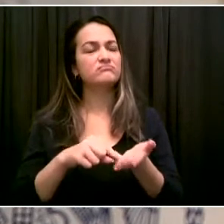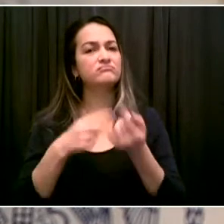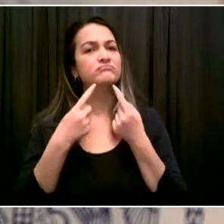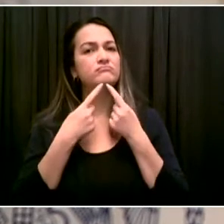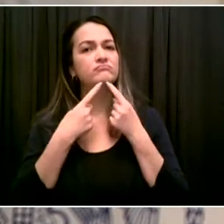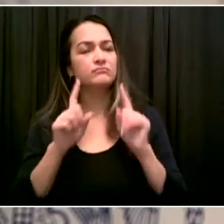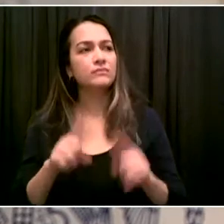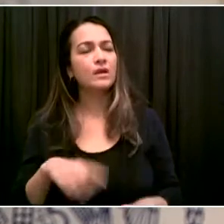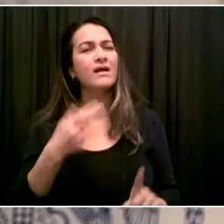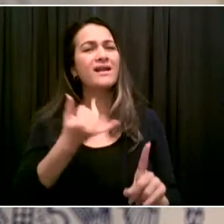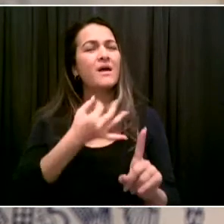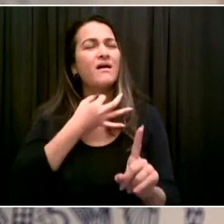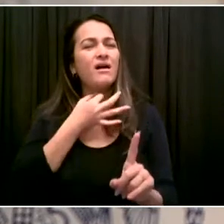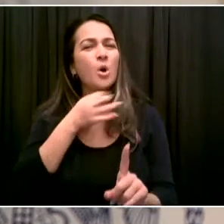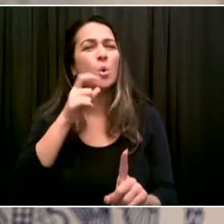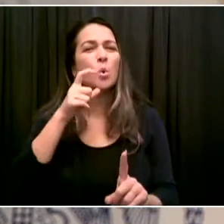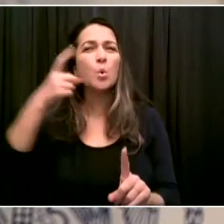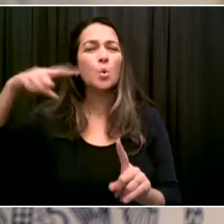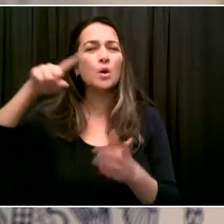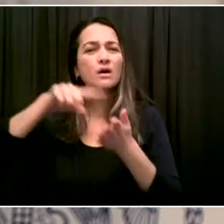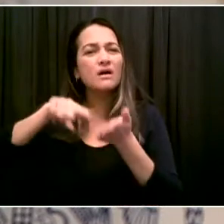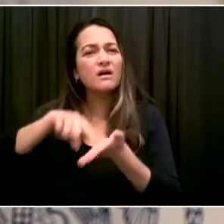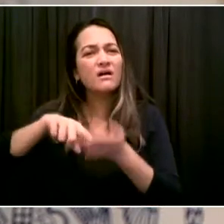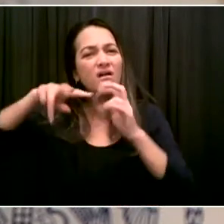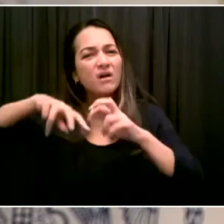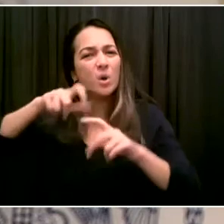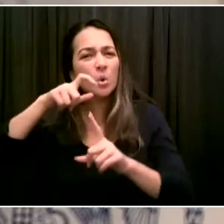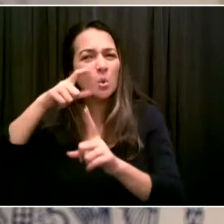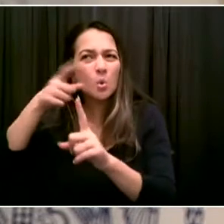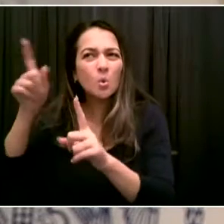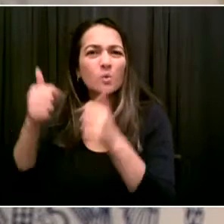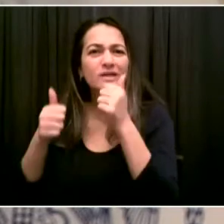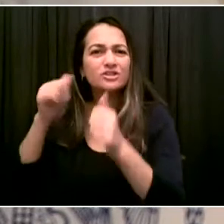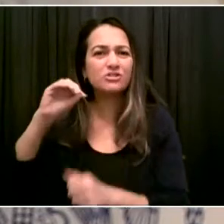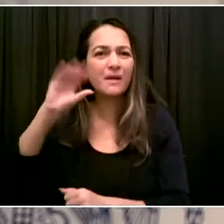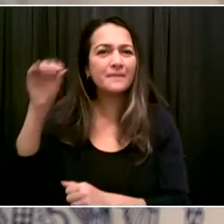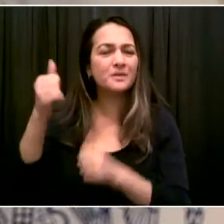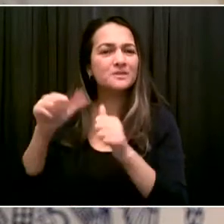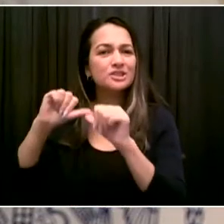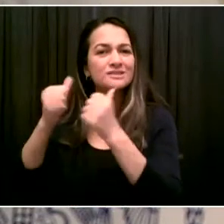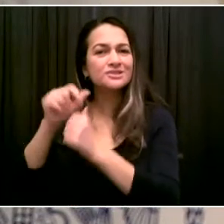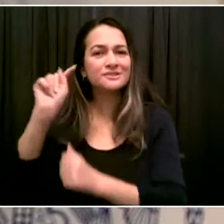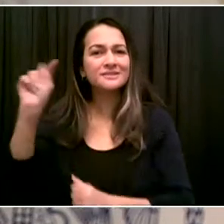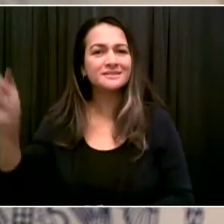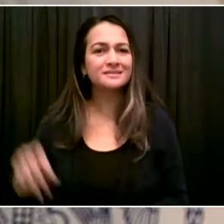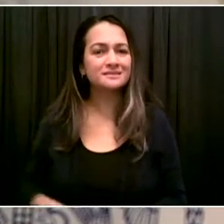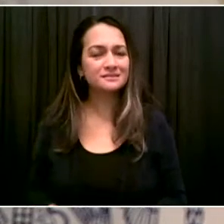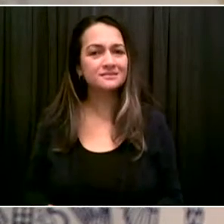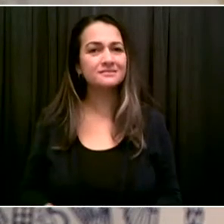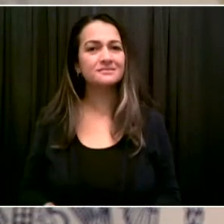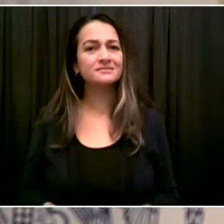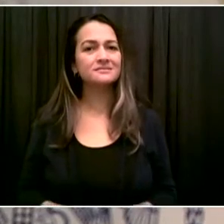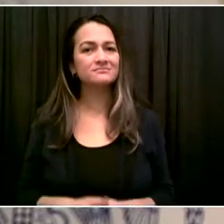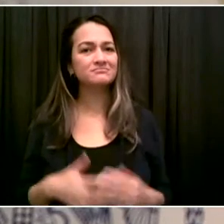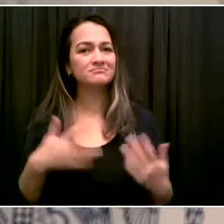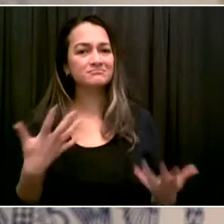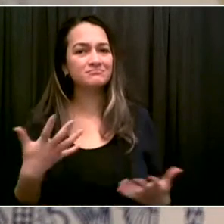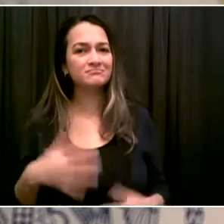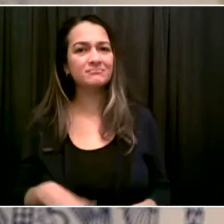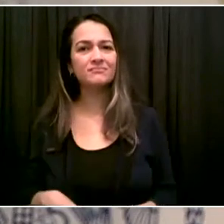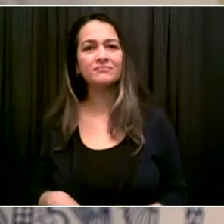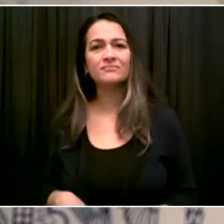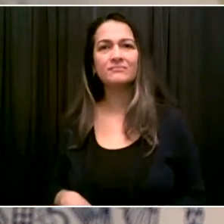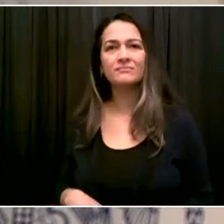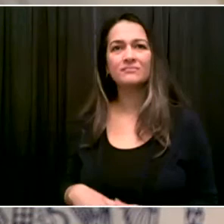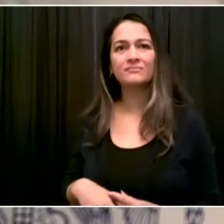want, NYPD involved with that. So what agency will do that? How is that going to work? Yeah, he's right. This